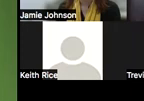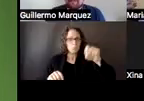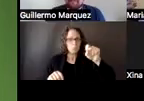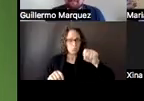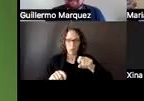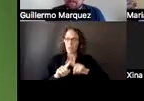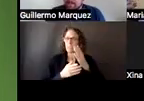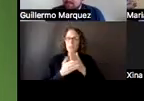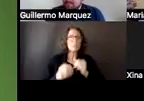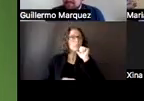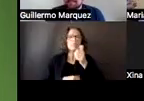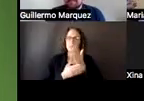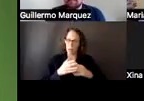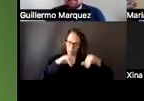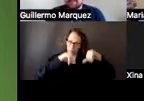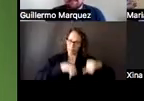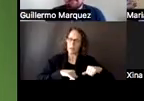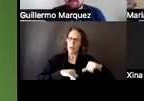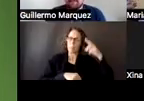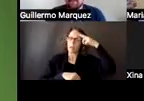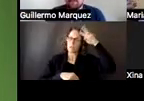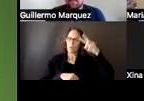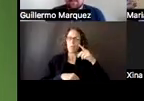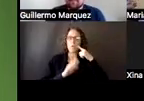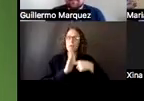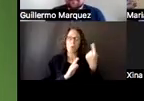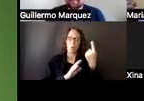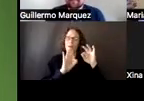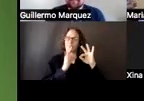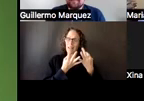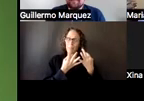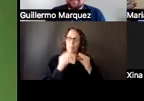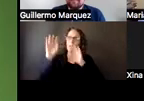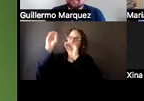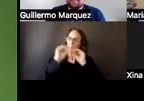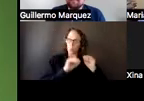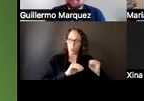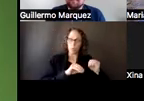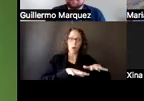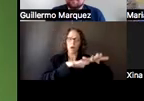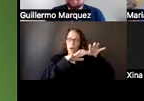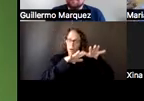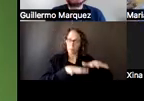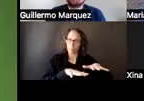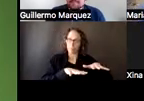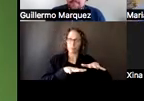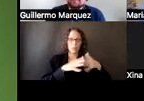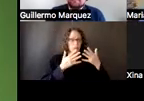family who remained in Mexico. They stayed, they created this